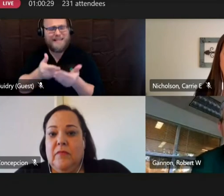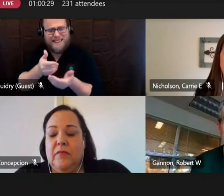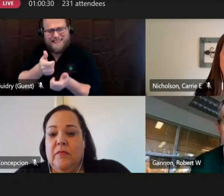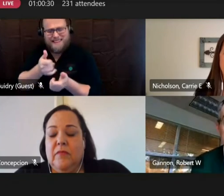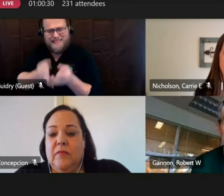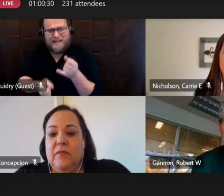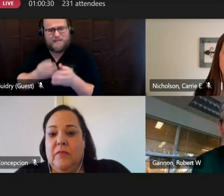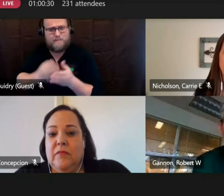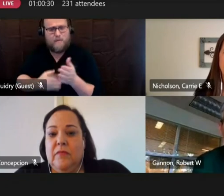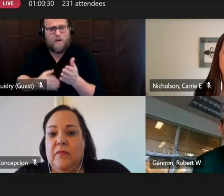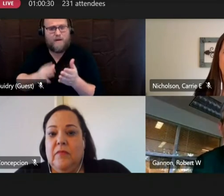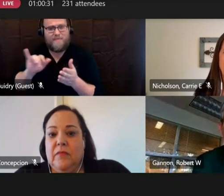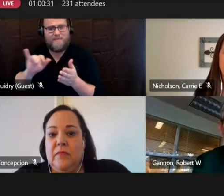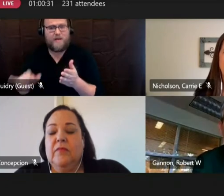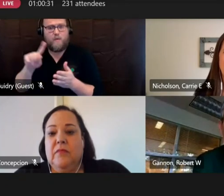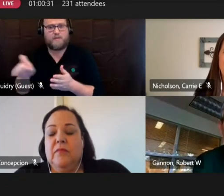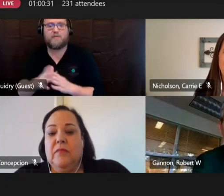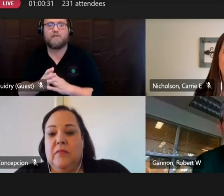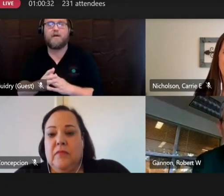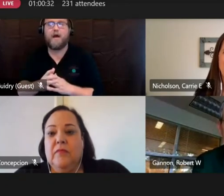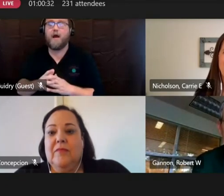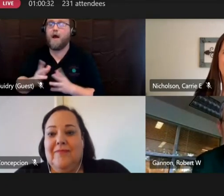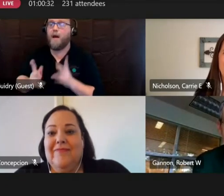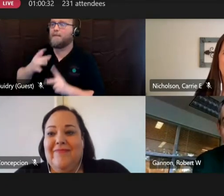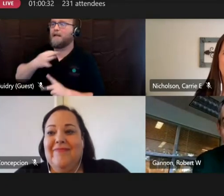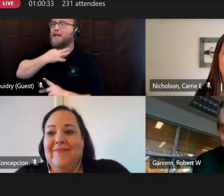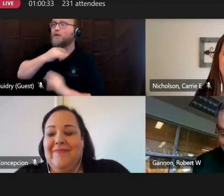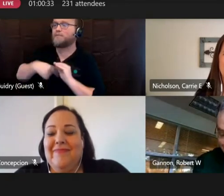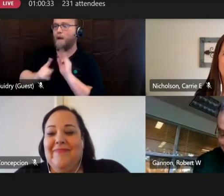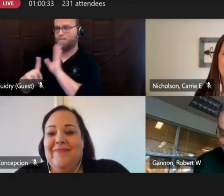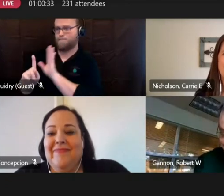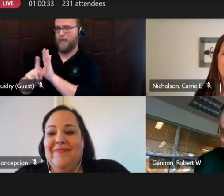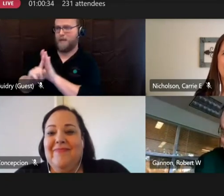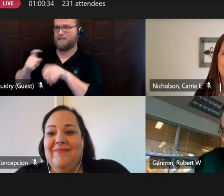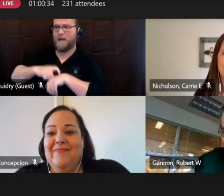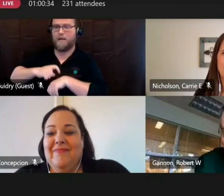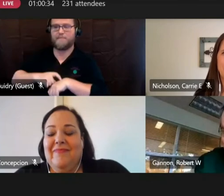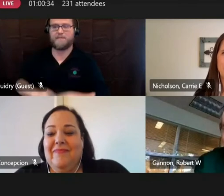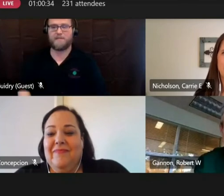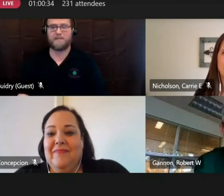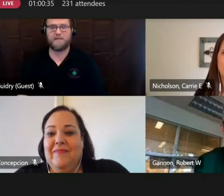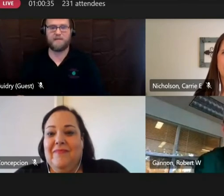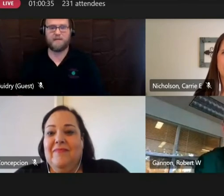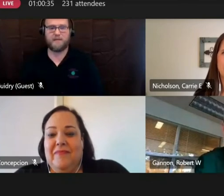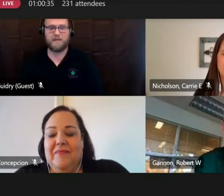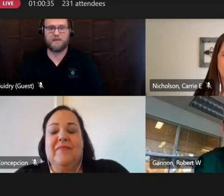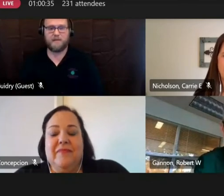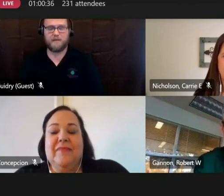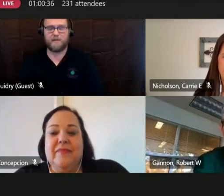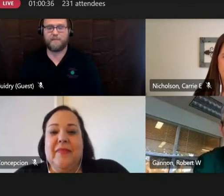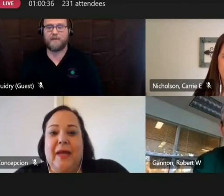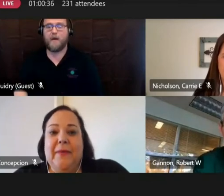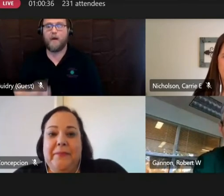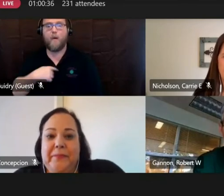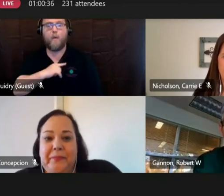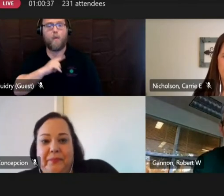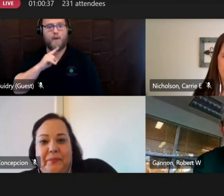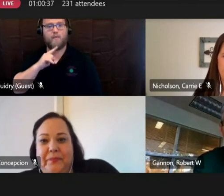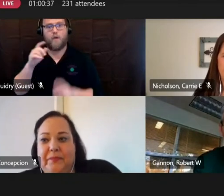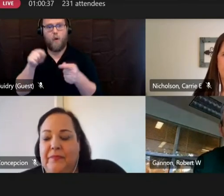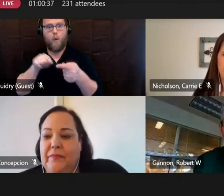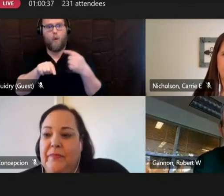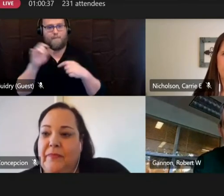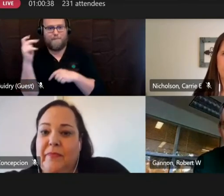people are curious about bell times. When will we start school? Thank you so much. Yeah, so we will go to back to pre-pandemic bell time. So you can